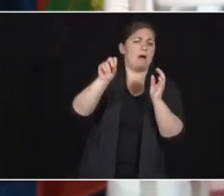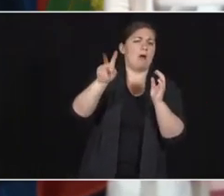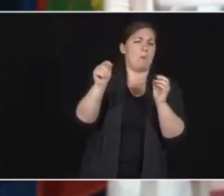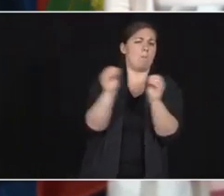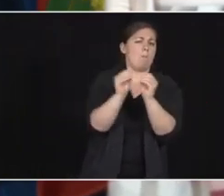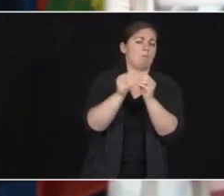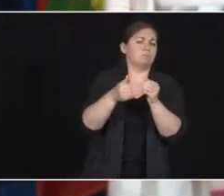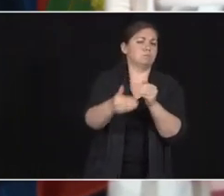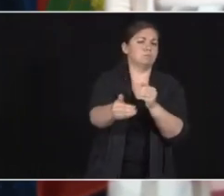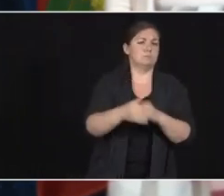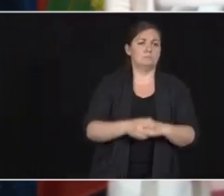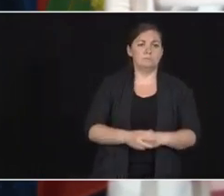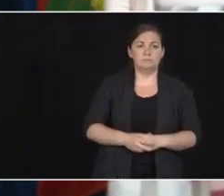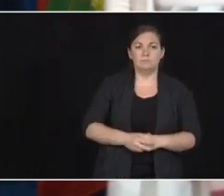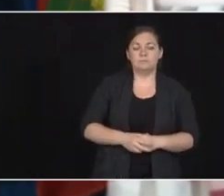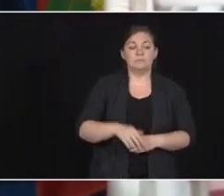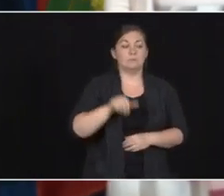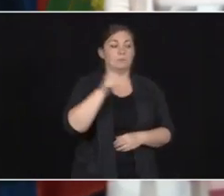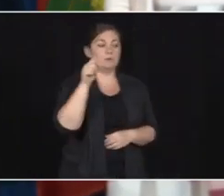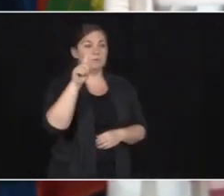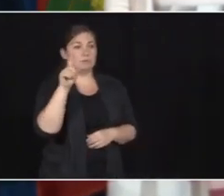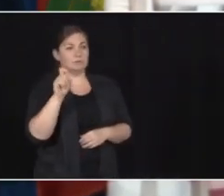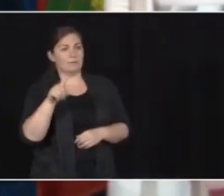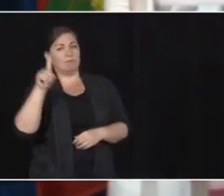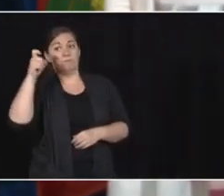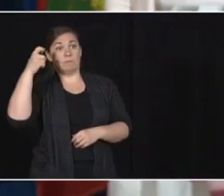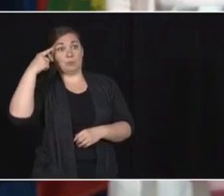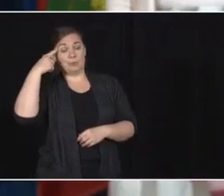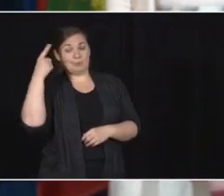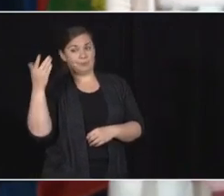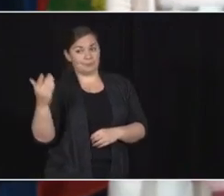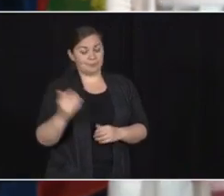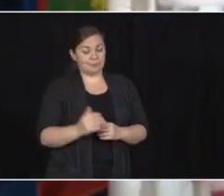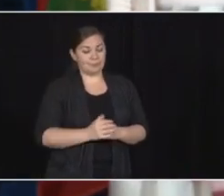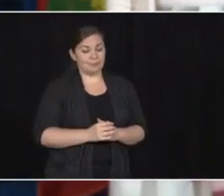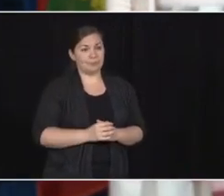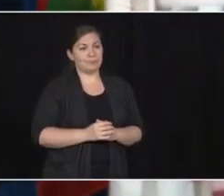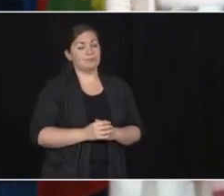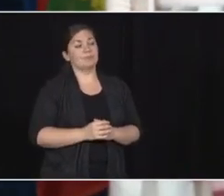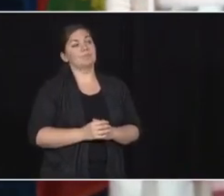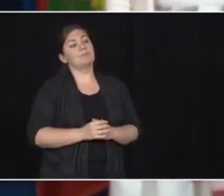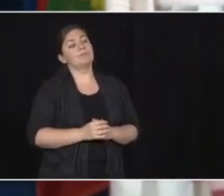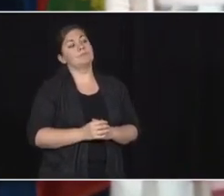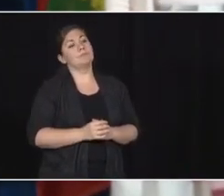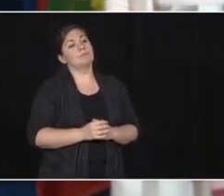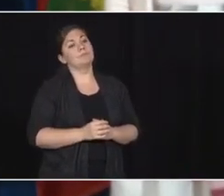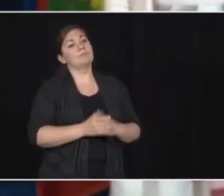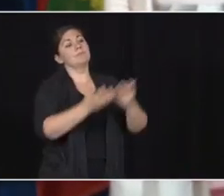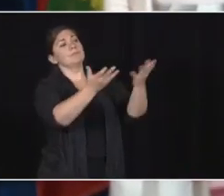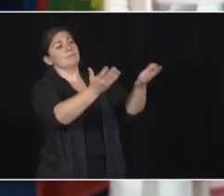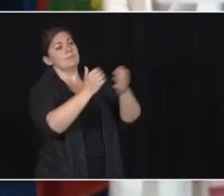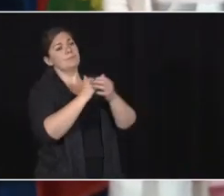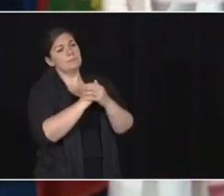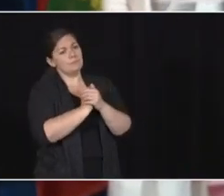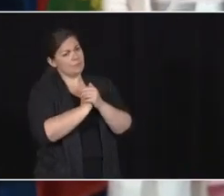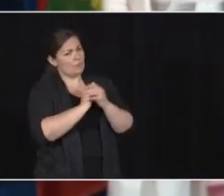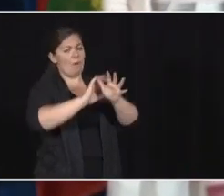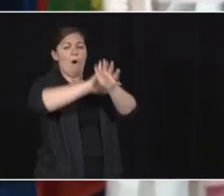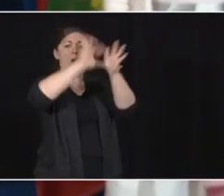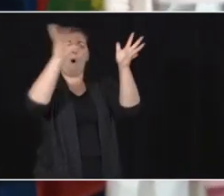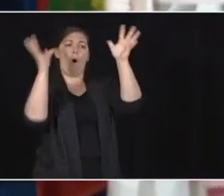Okay, thank you. My next question is for the Premier. Premier, isn't the bottom line in all of this